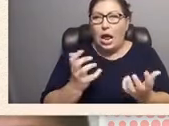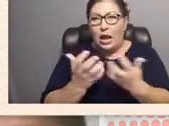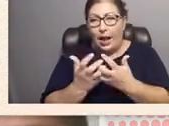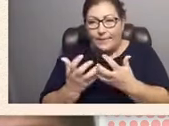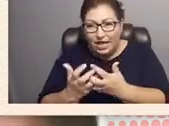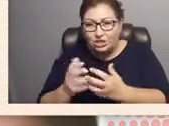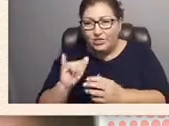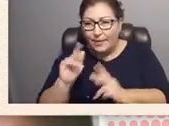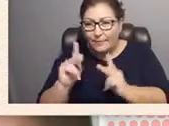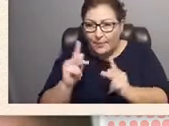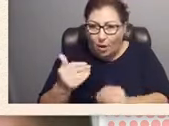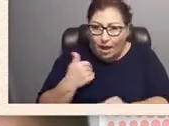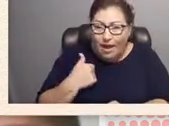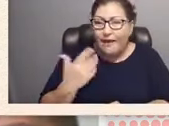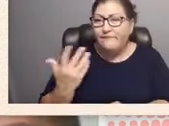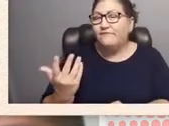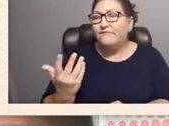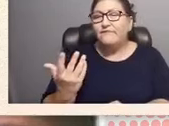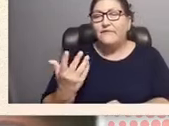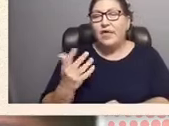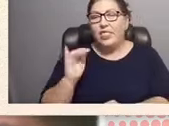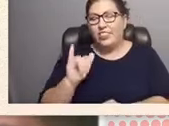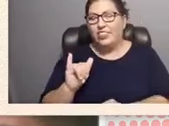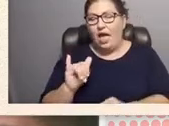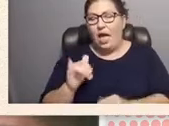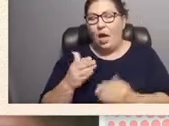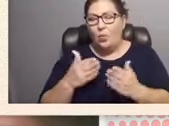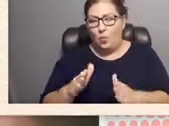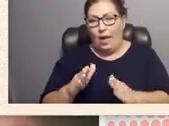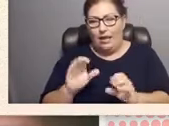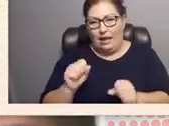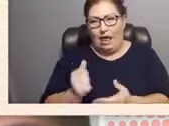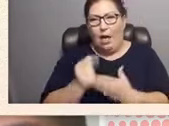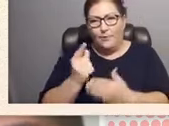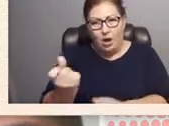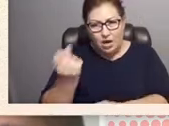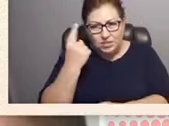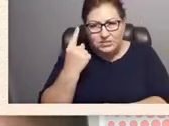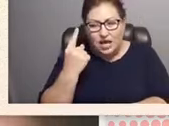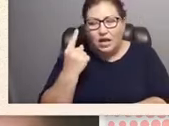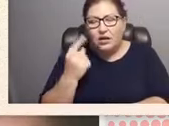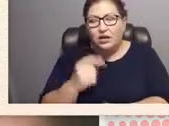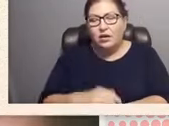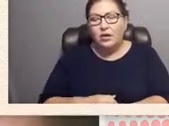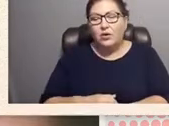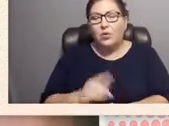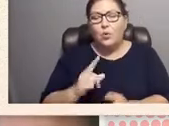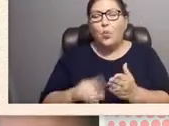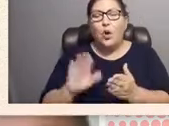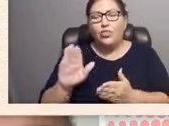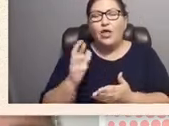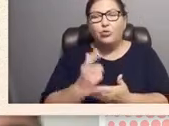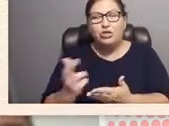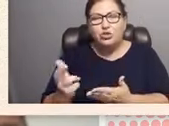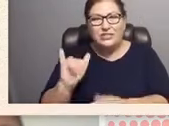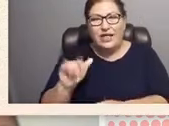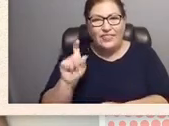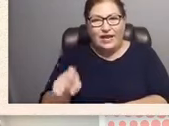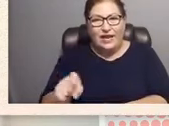and that way it can actually help you understand like what their resources that they need?